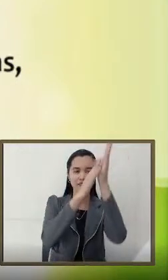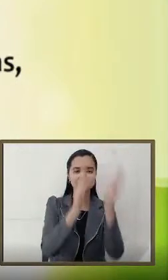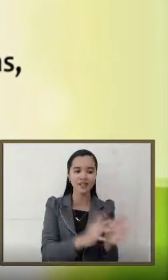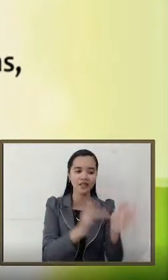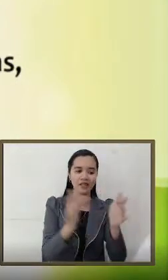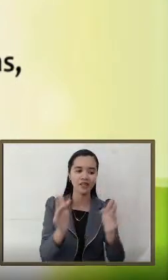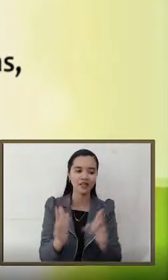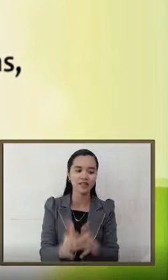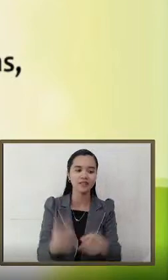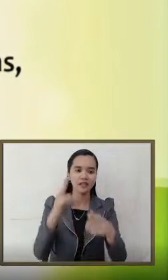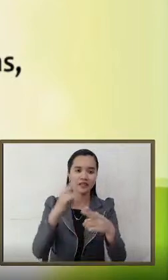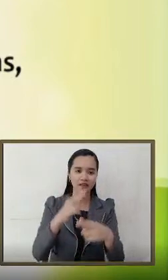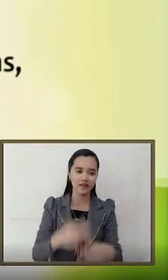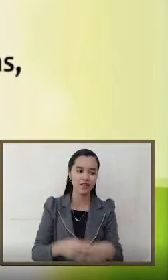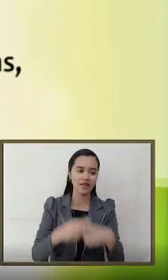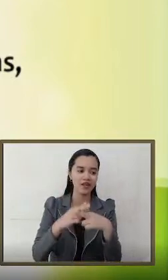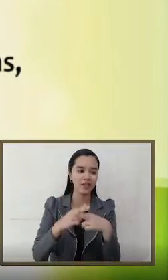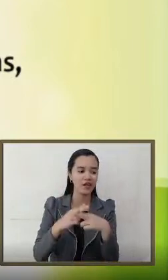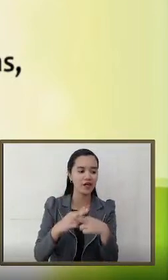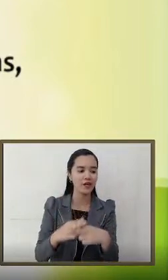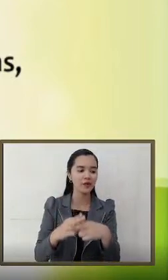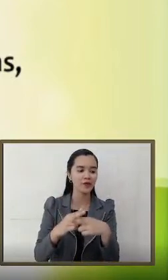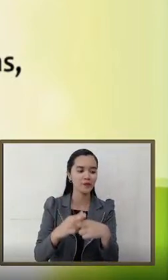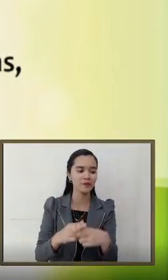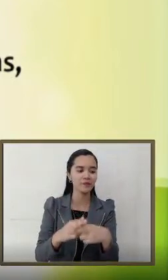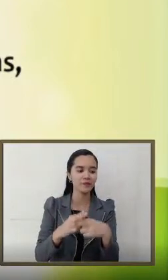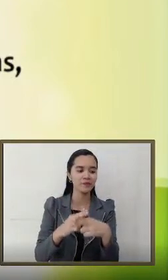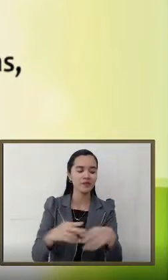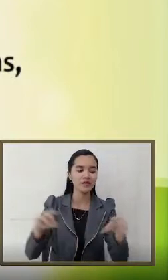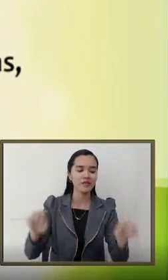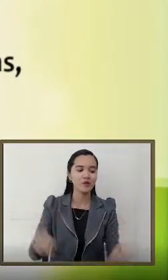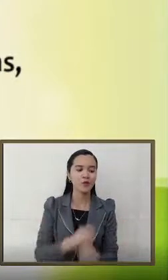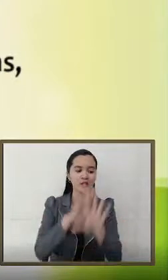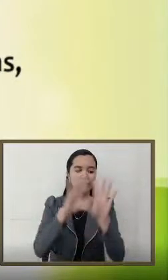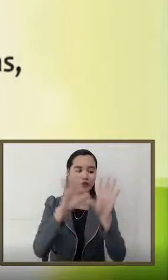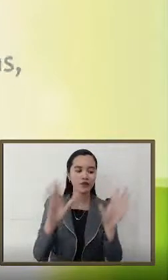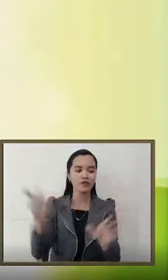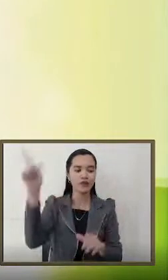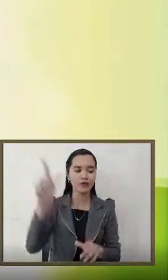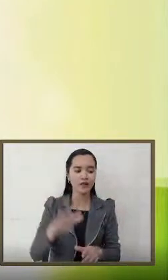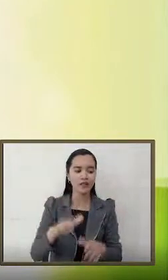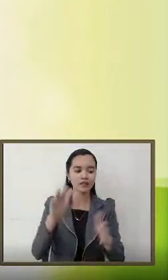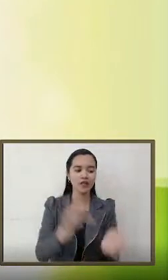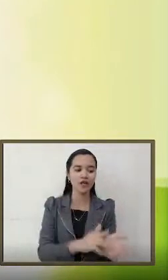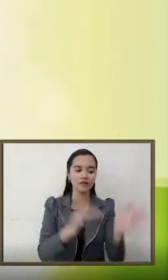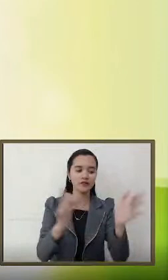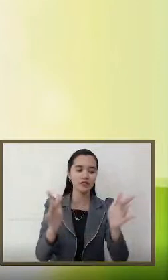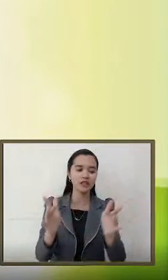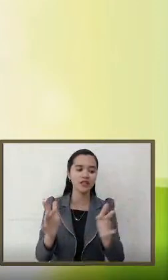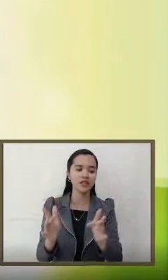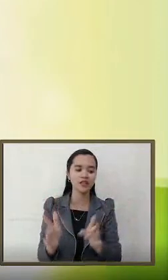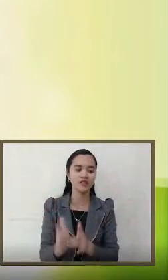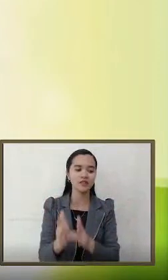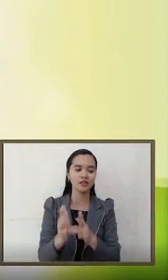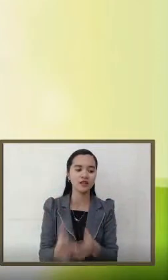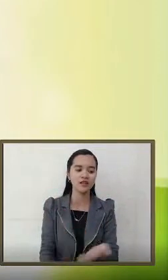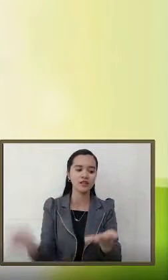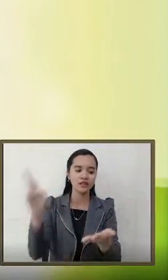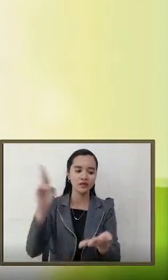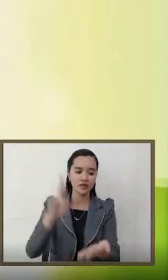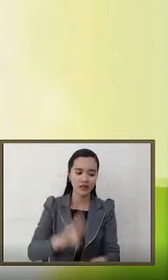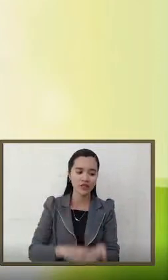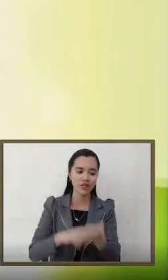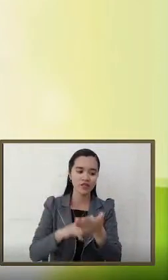Praise his name. On the second stanza, wonderful grace of